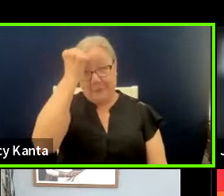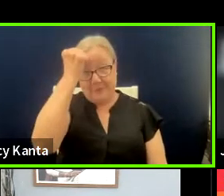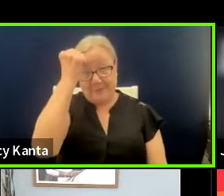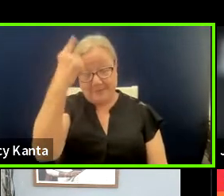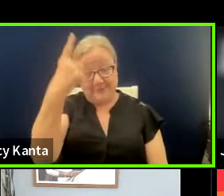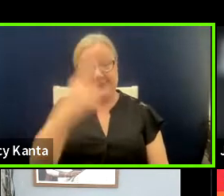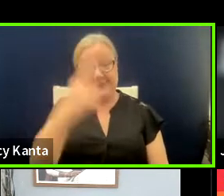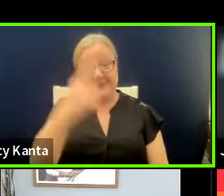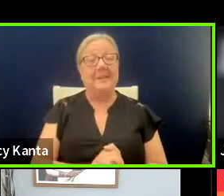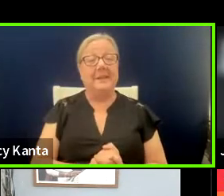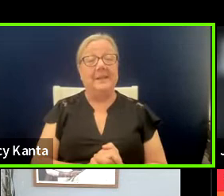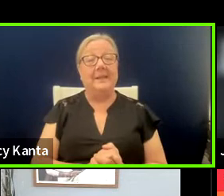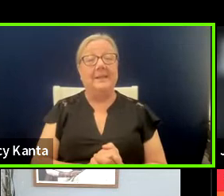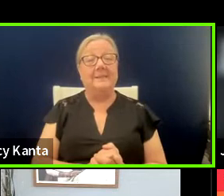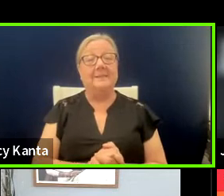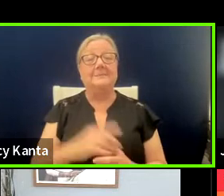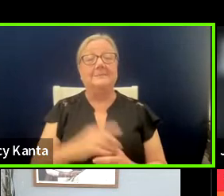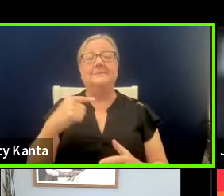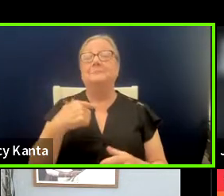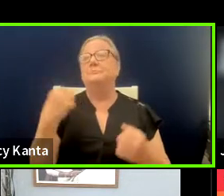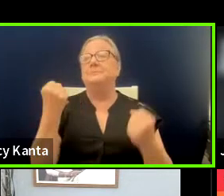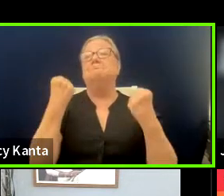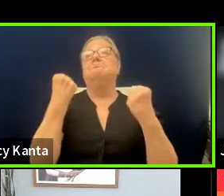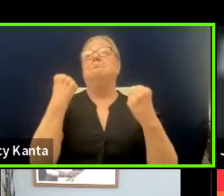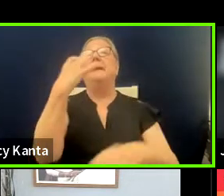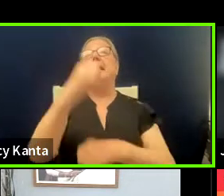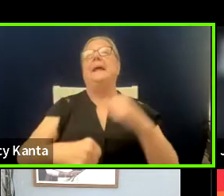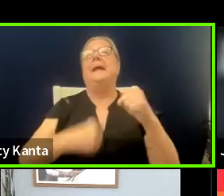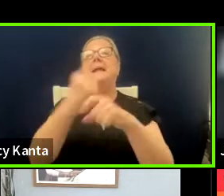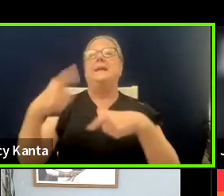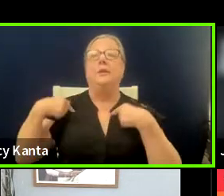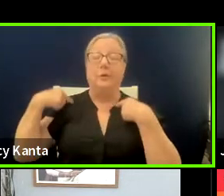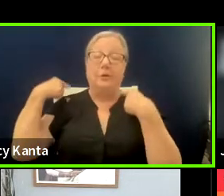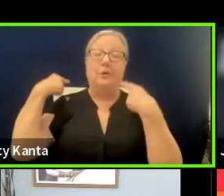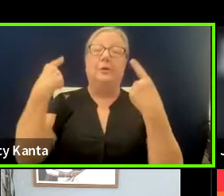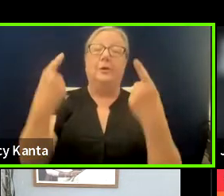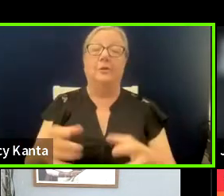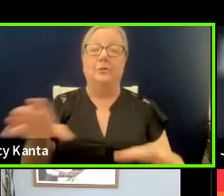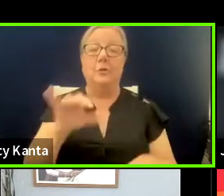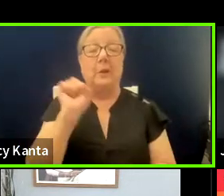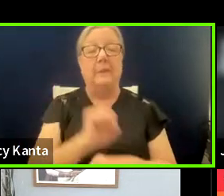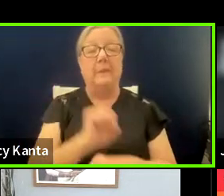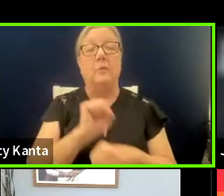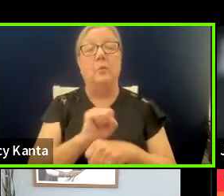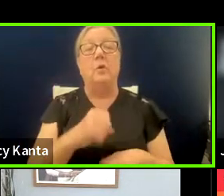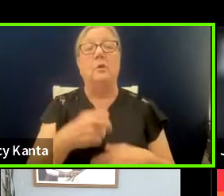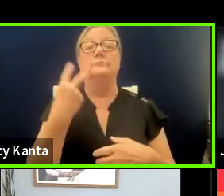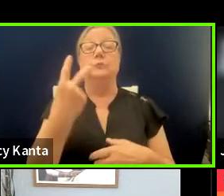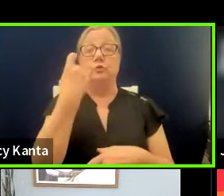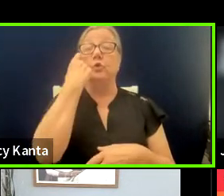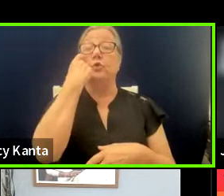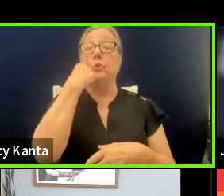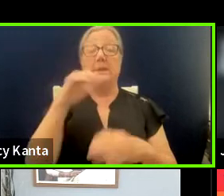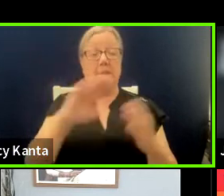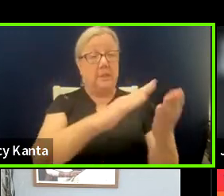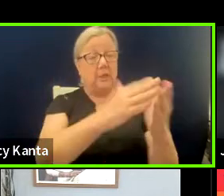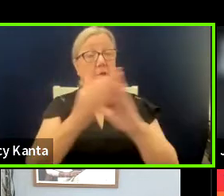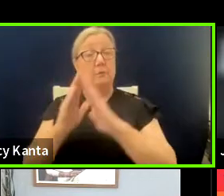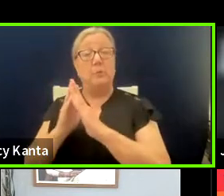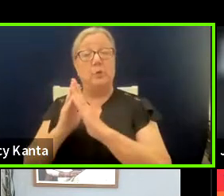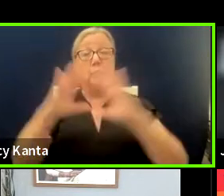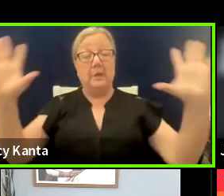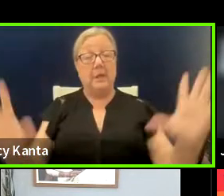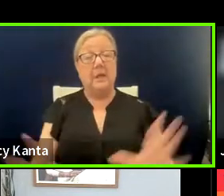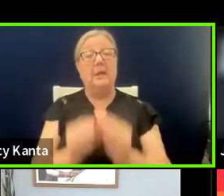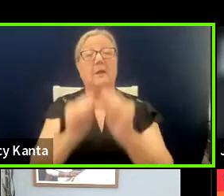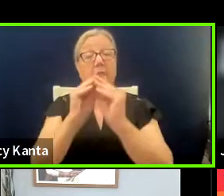of doing the same work, our two recent community forums were fantastic for having that this whole world